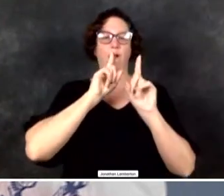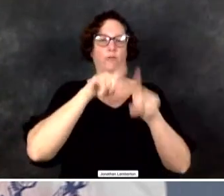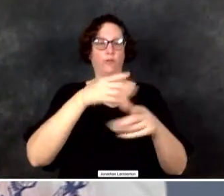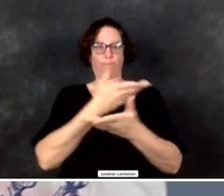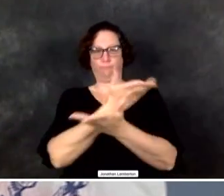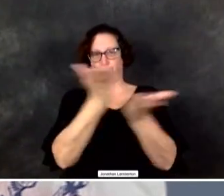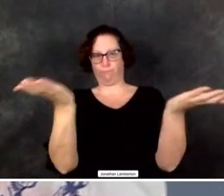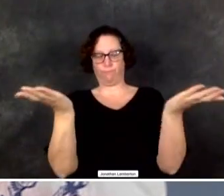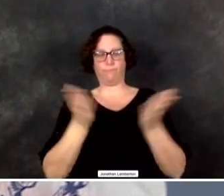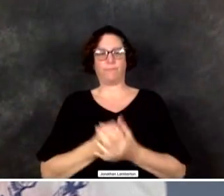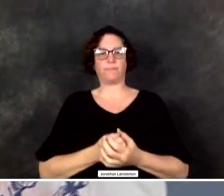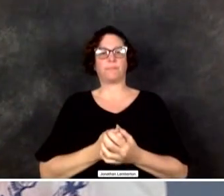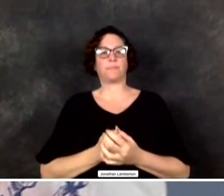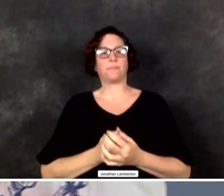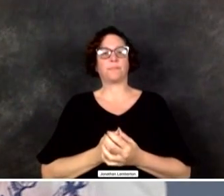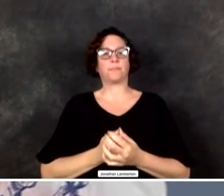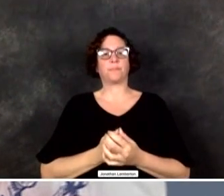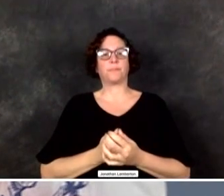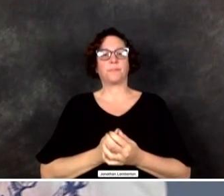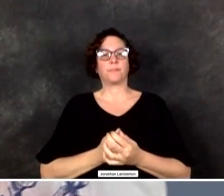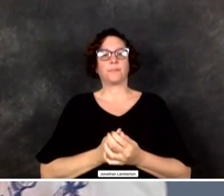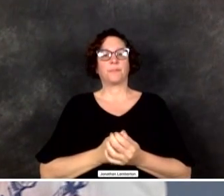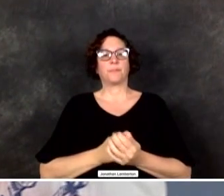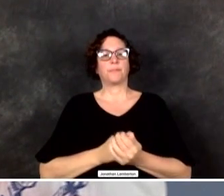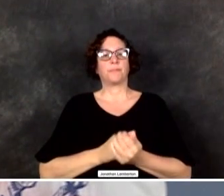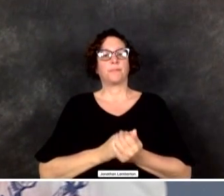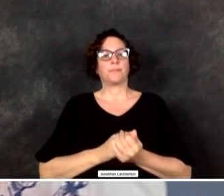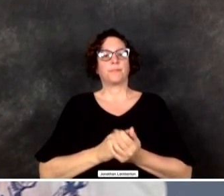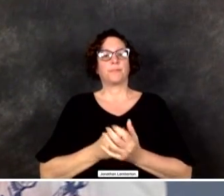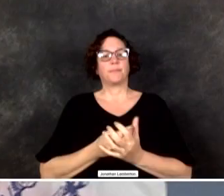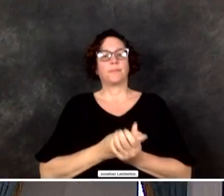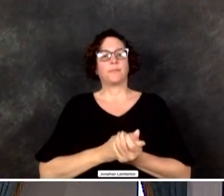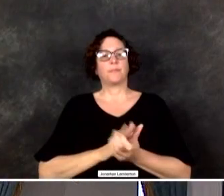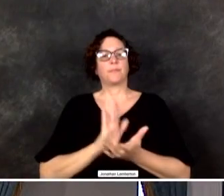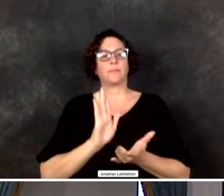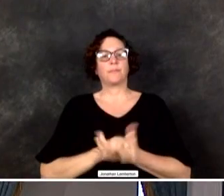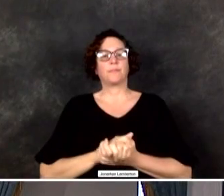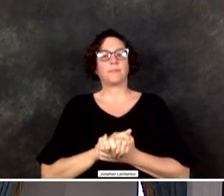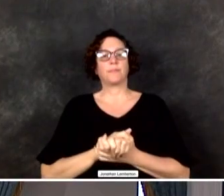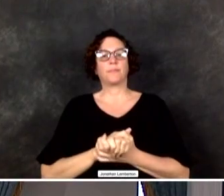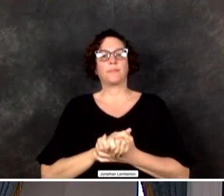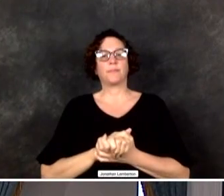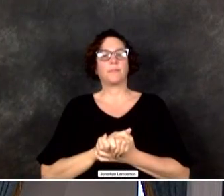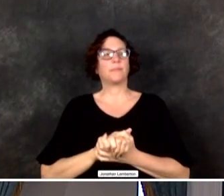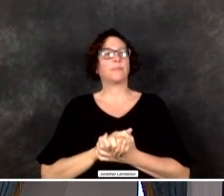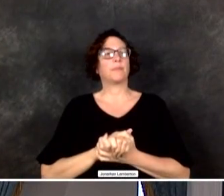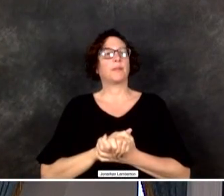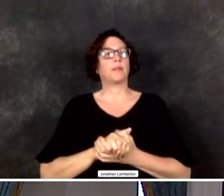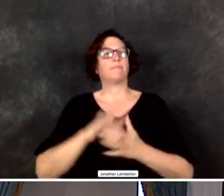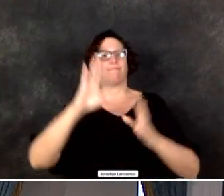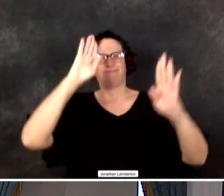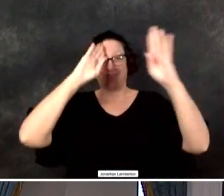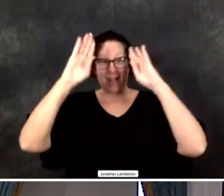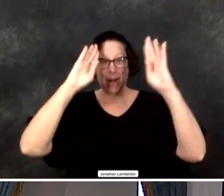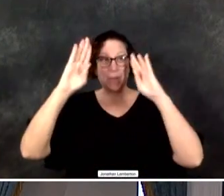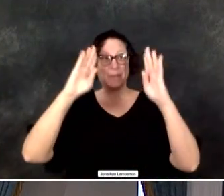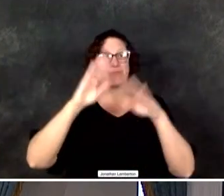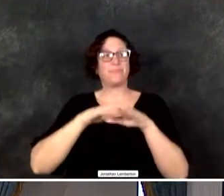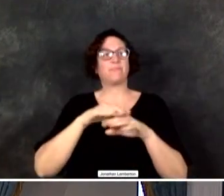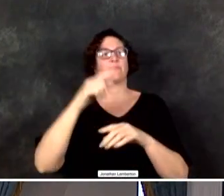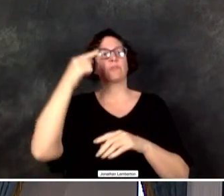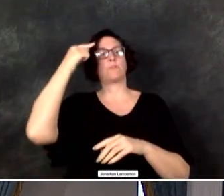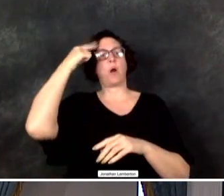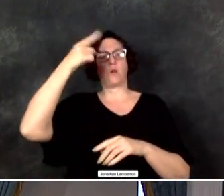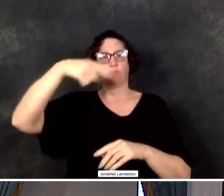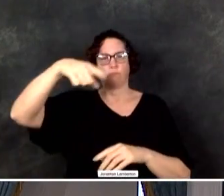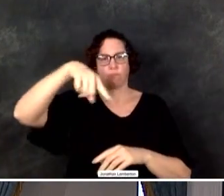name and the outlet of each person calling in. Hi, all. Just a reminder that we have Chancellor Carranza and Commissioner Banks here in